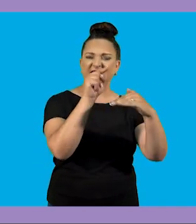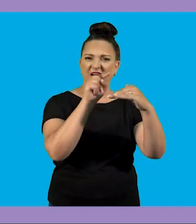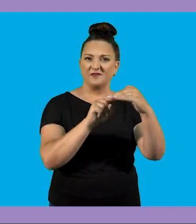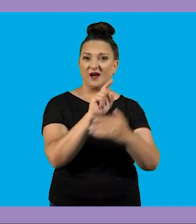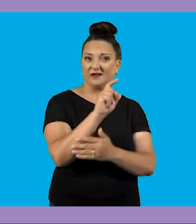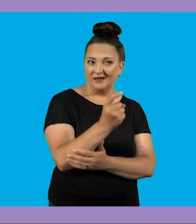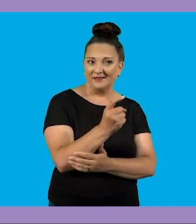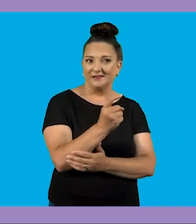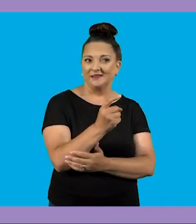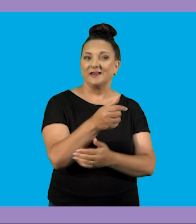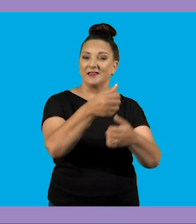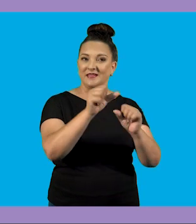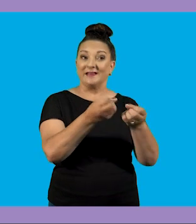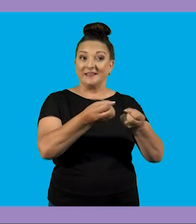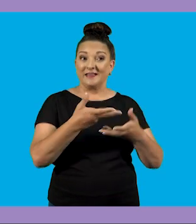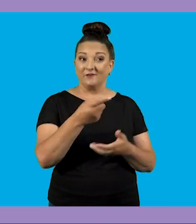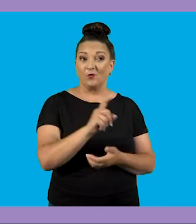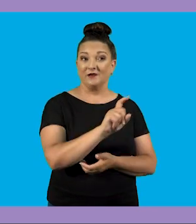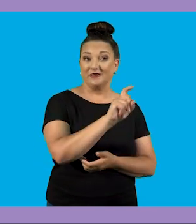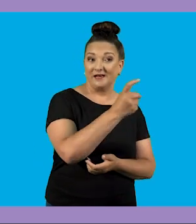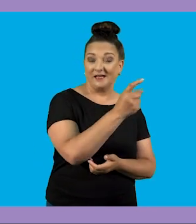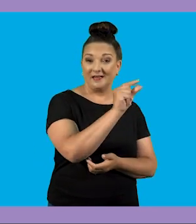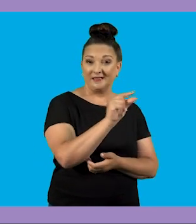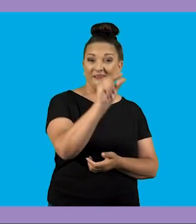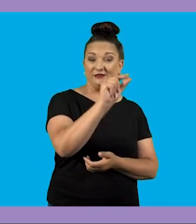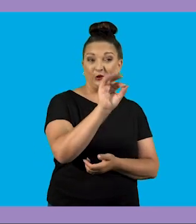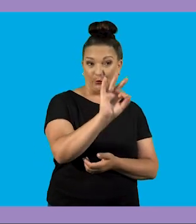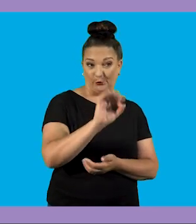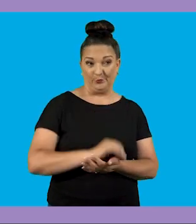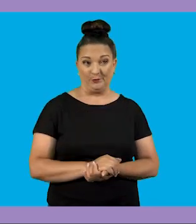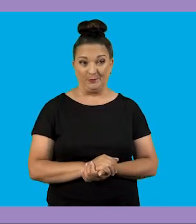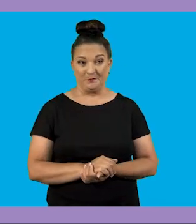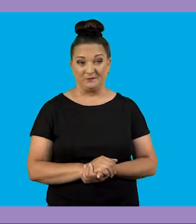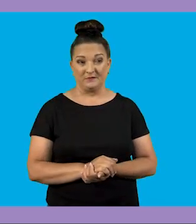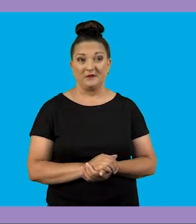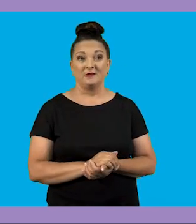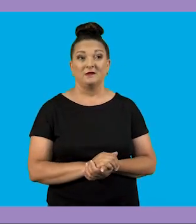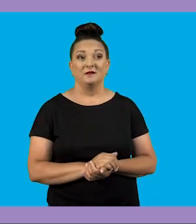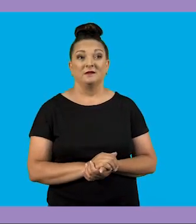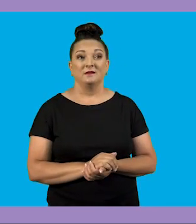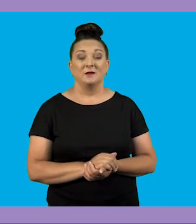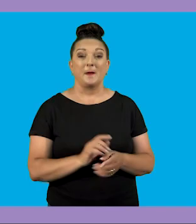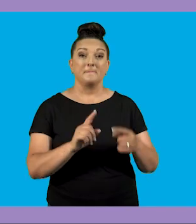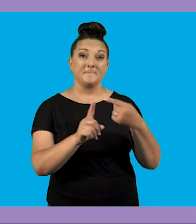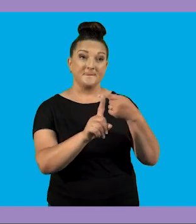x, and that is going to give us an x cubed. Then we are going to have the